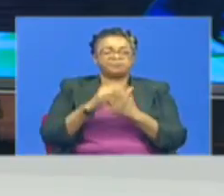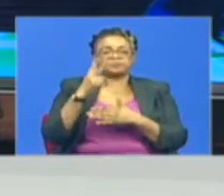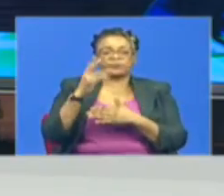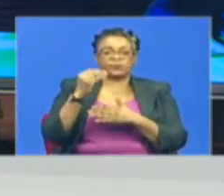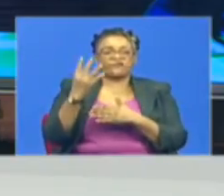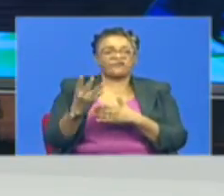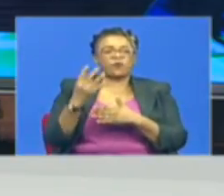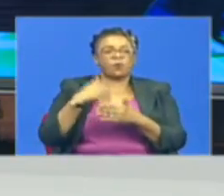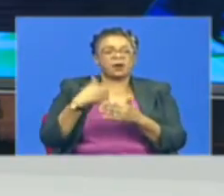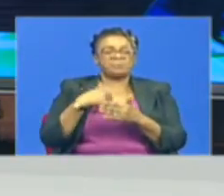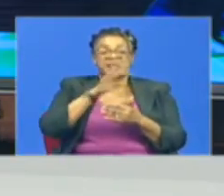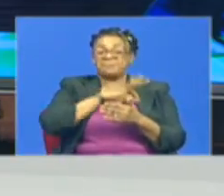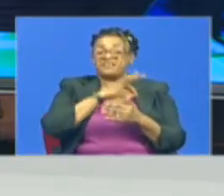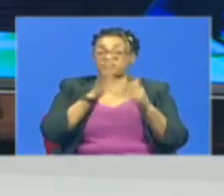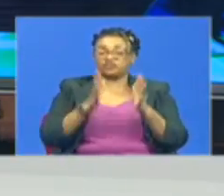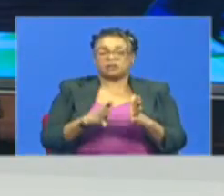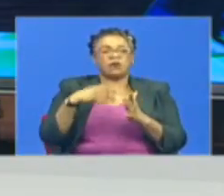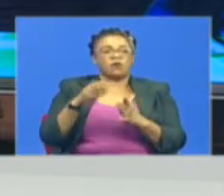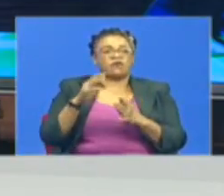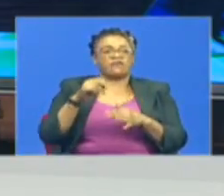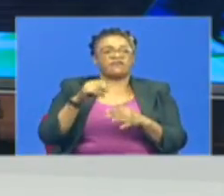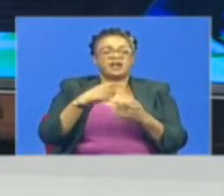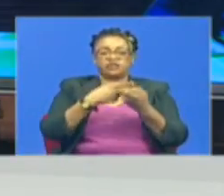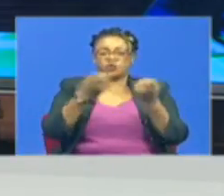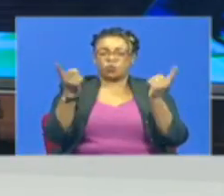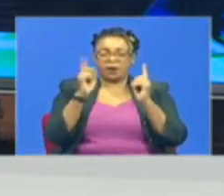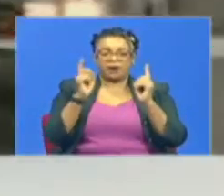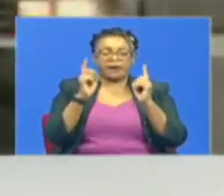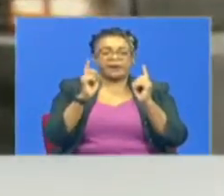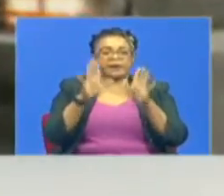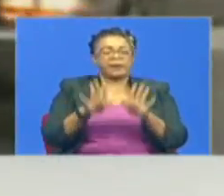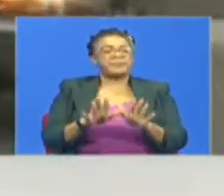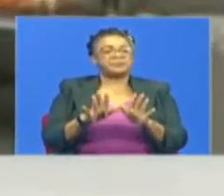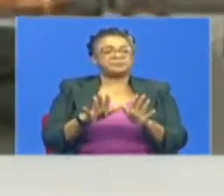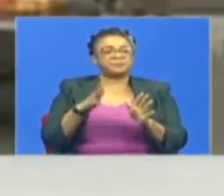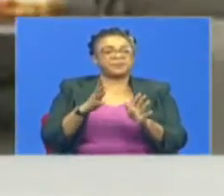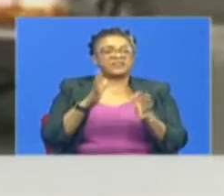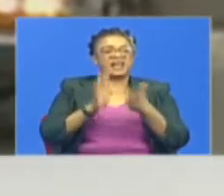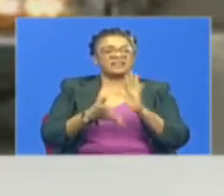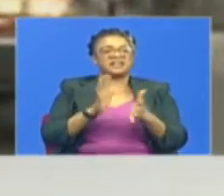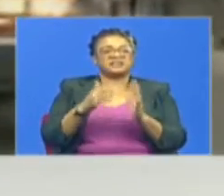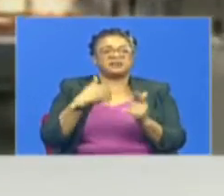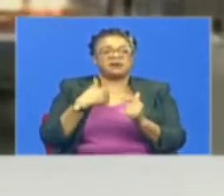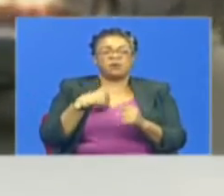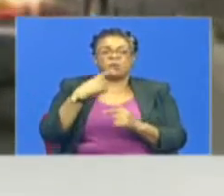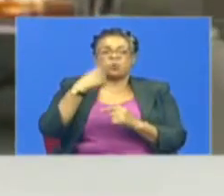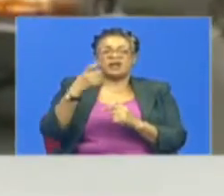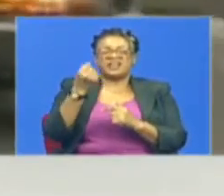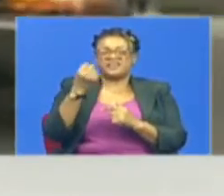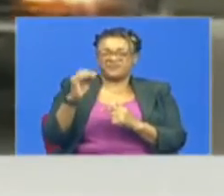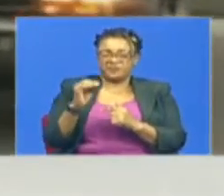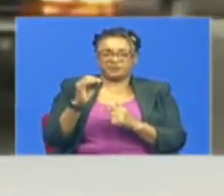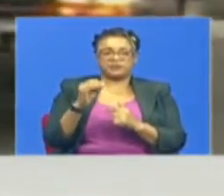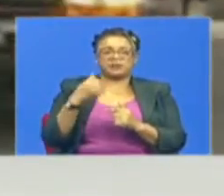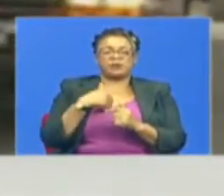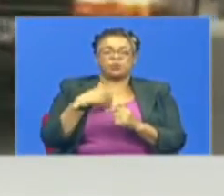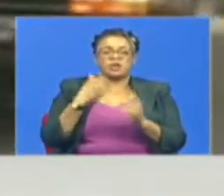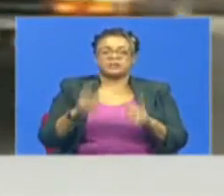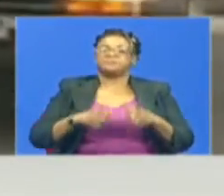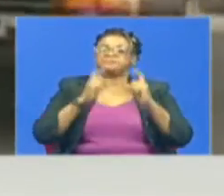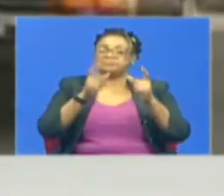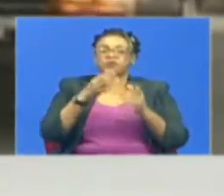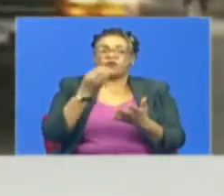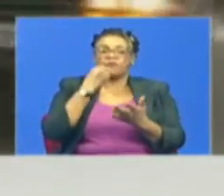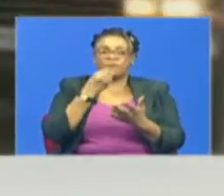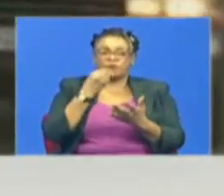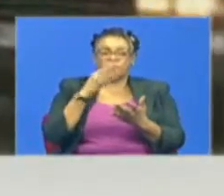be the beneficiaries of a nationwide campaign. The athletes, about 150 of them, are set to receive food rations